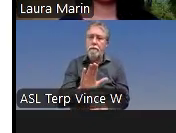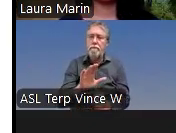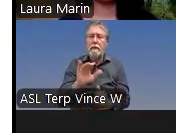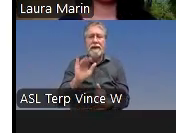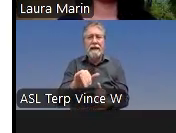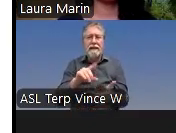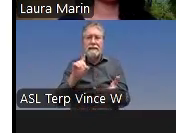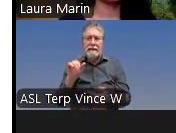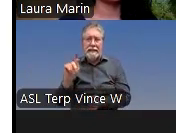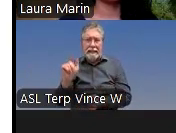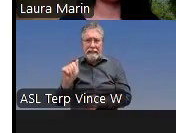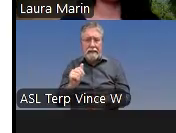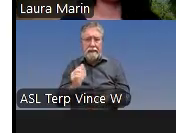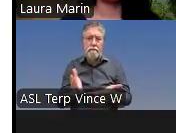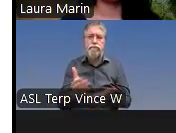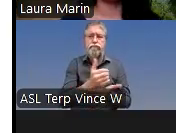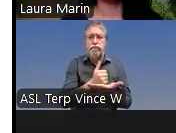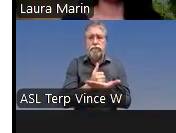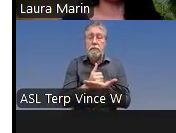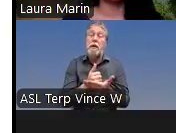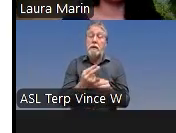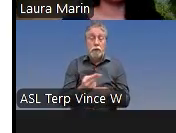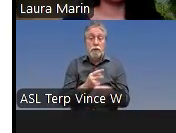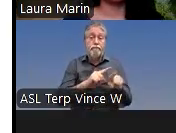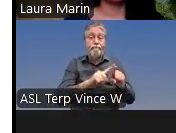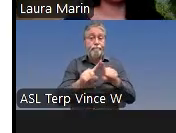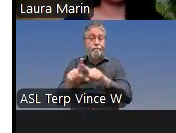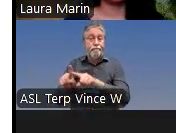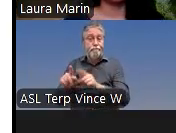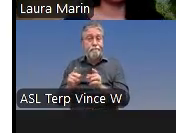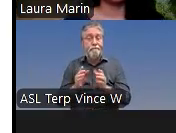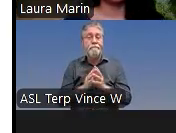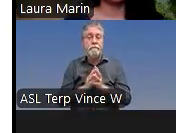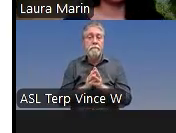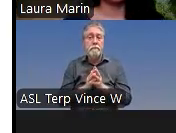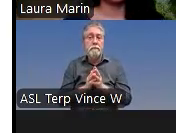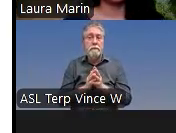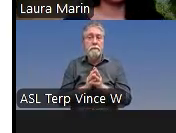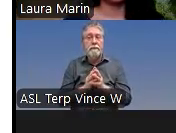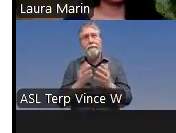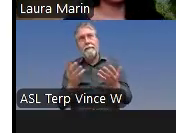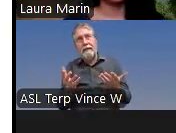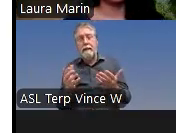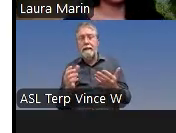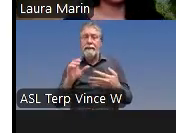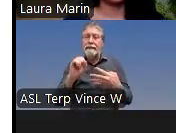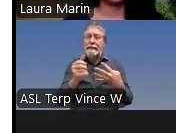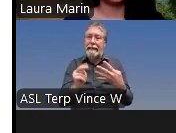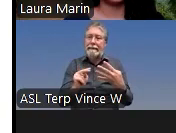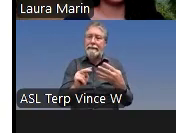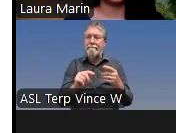used in a lot of different ways, and that's one of the downsides to scan data is